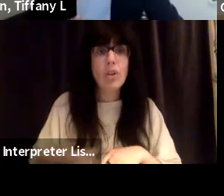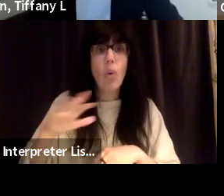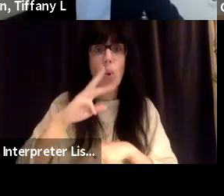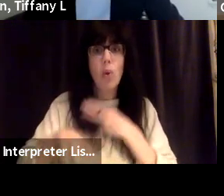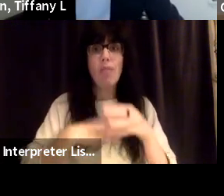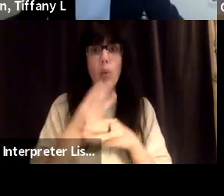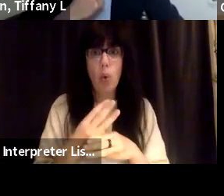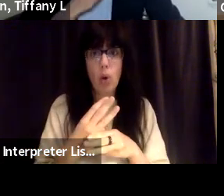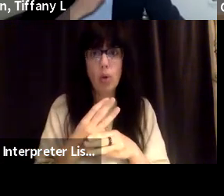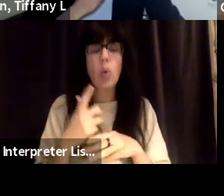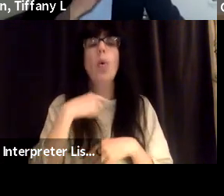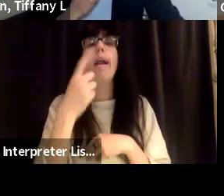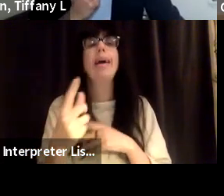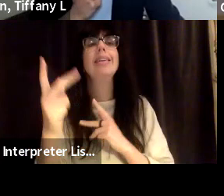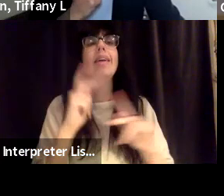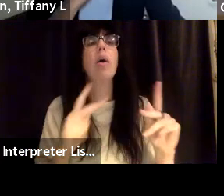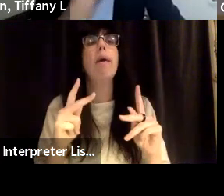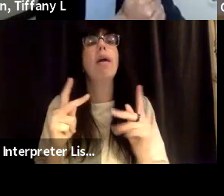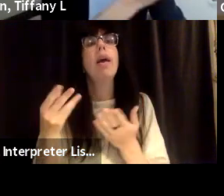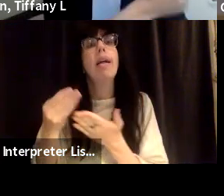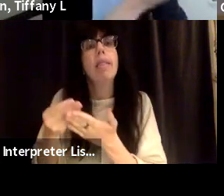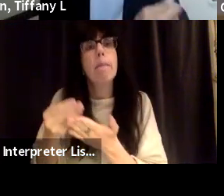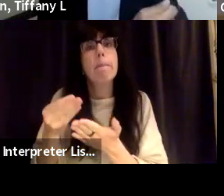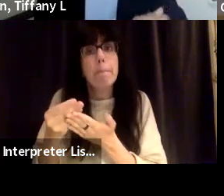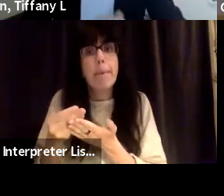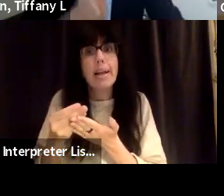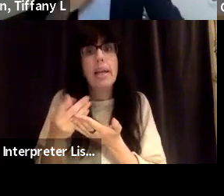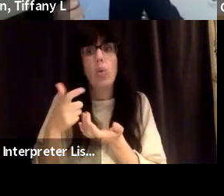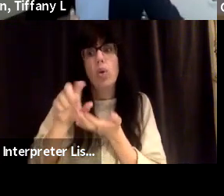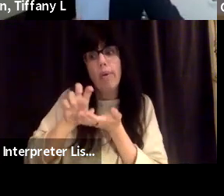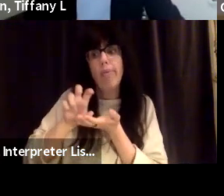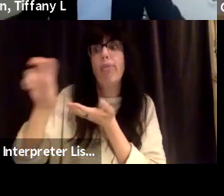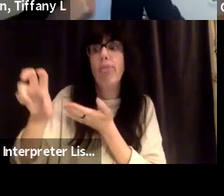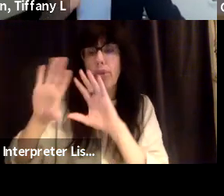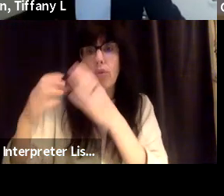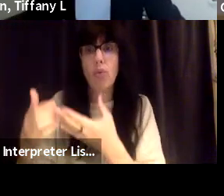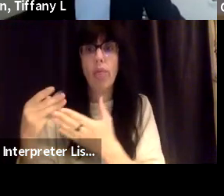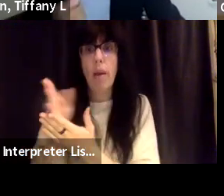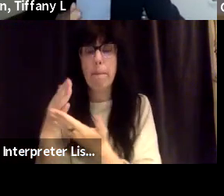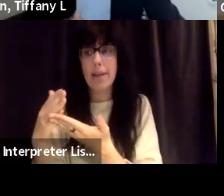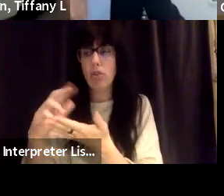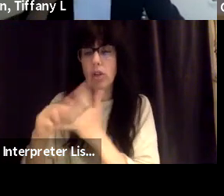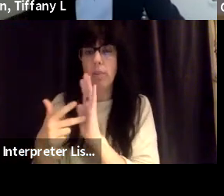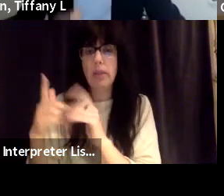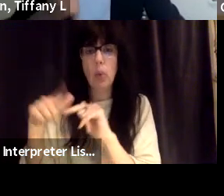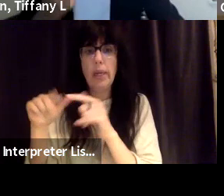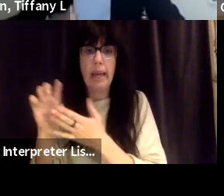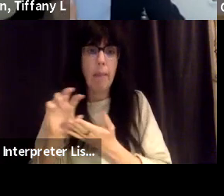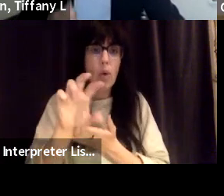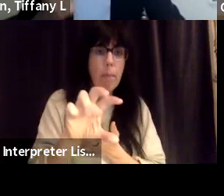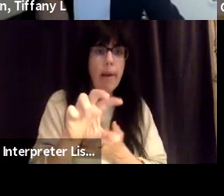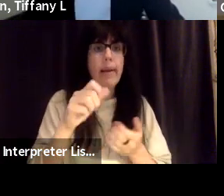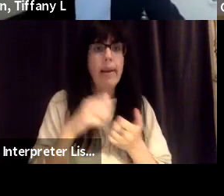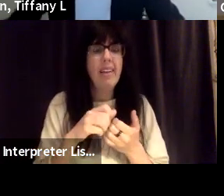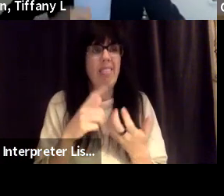I tell folks is that when we put our money into that outsized budget, it prevents us from putting money into the things that actually keep